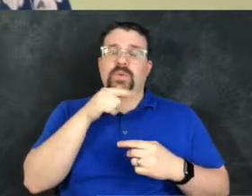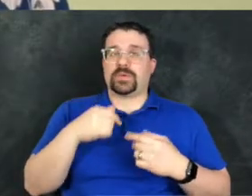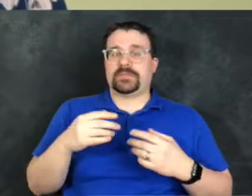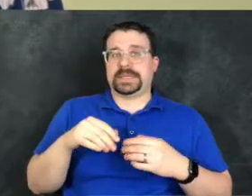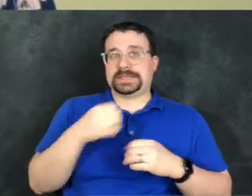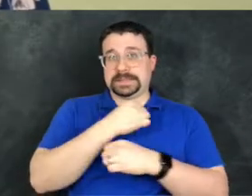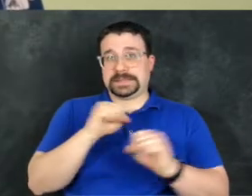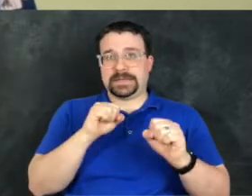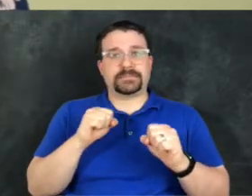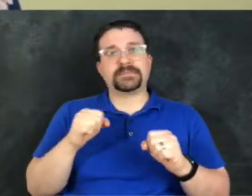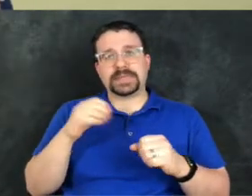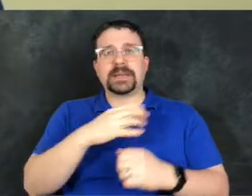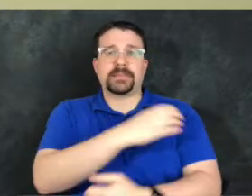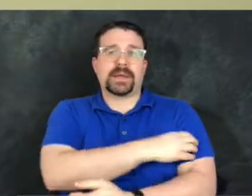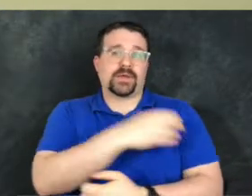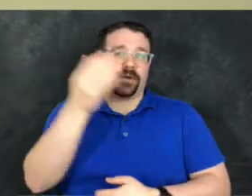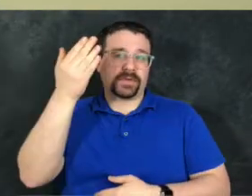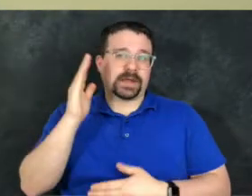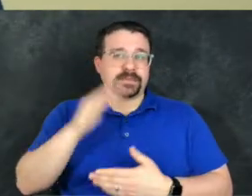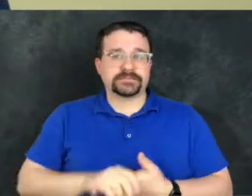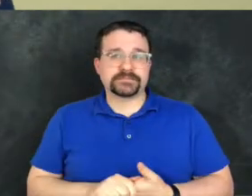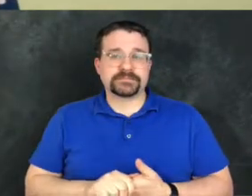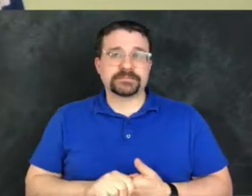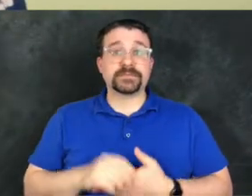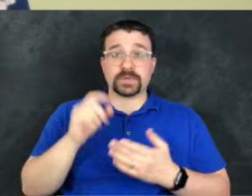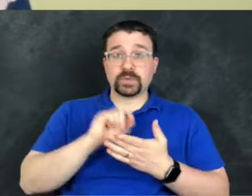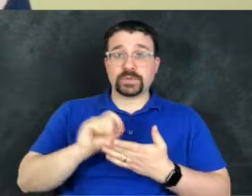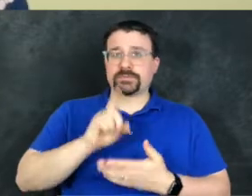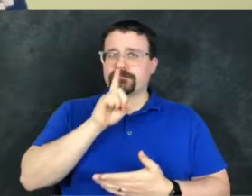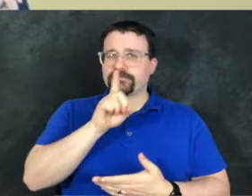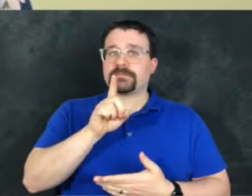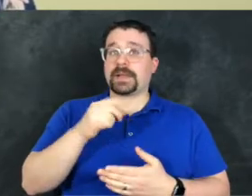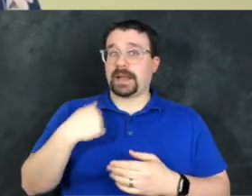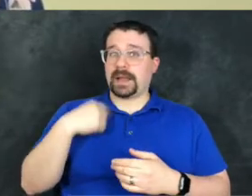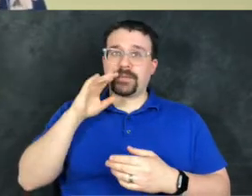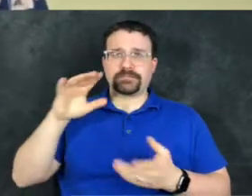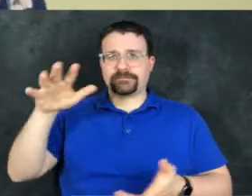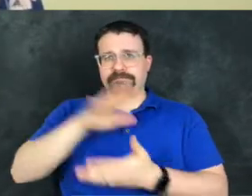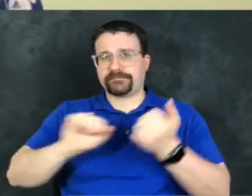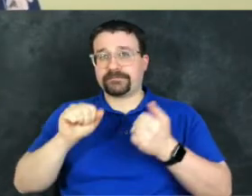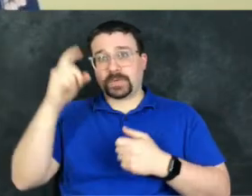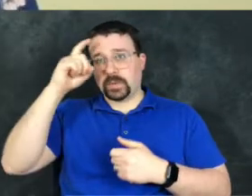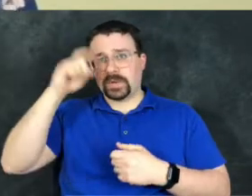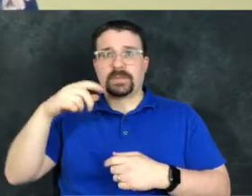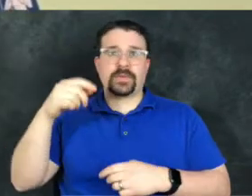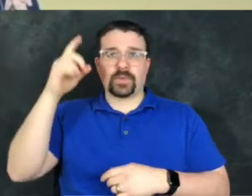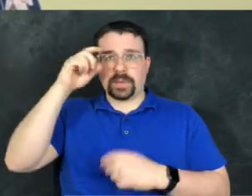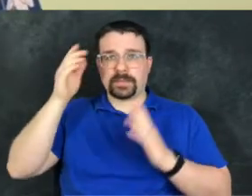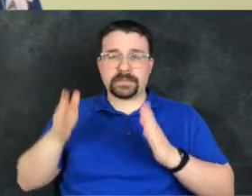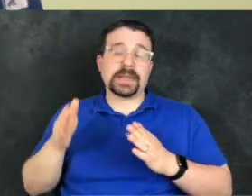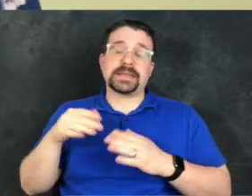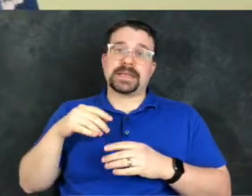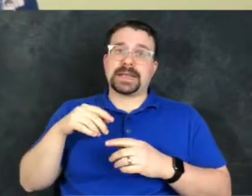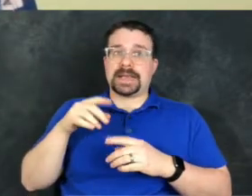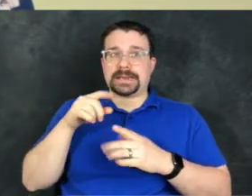to us who are being saved, it is the power of God. For it is written, I will destroy the wisdom